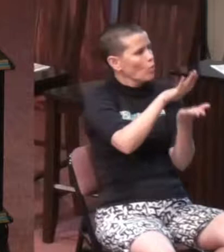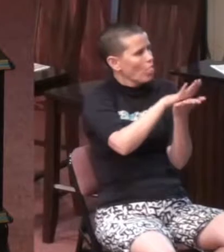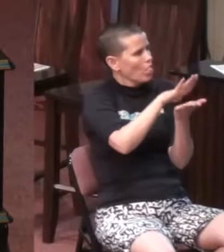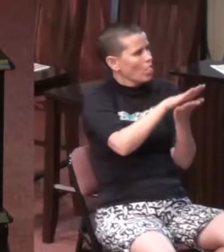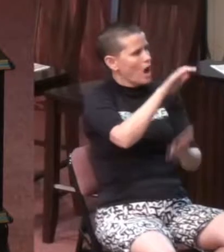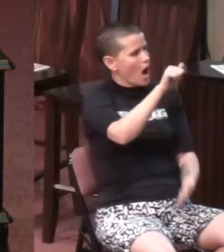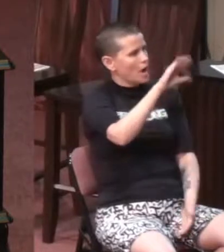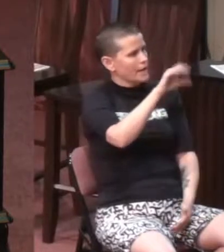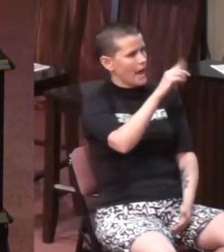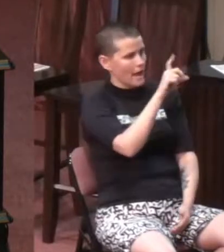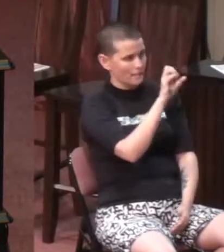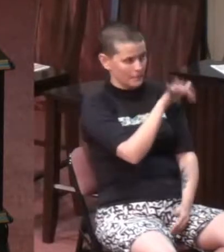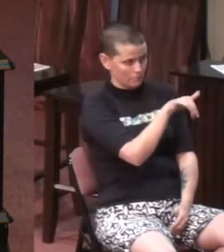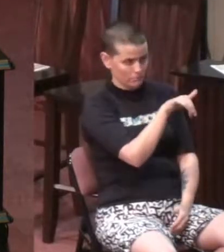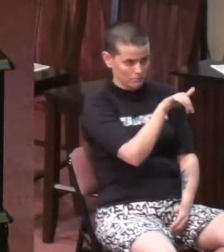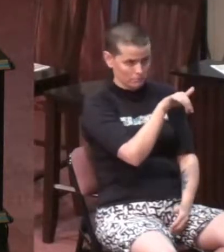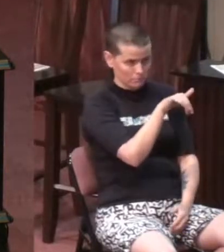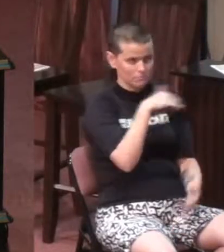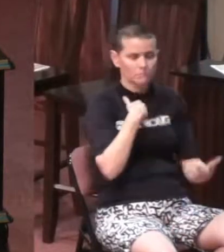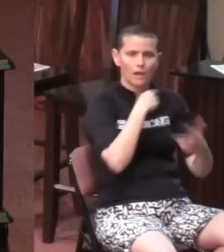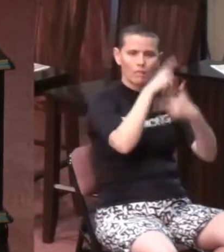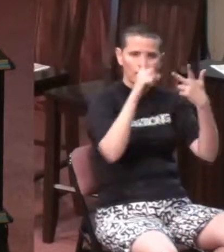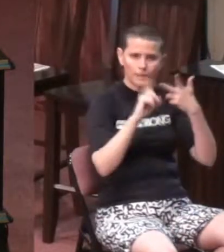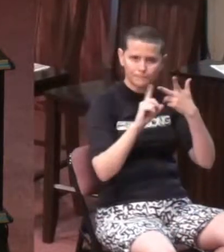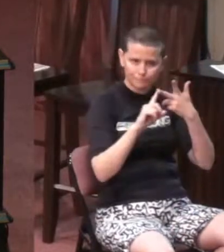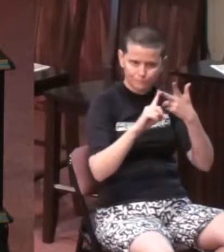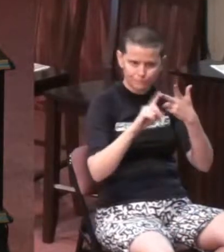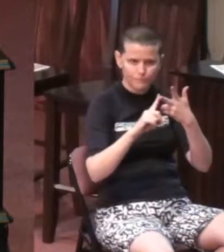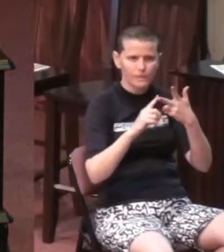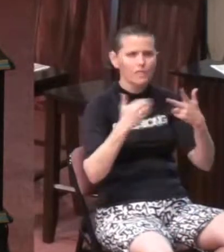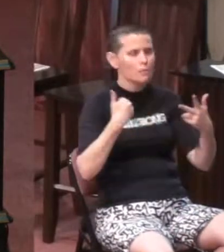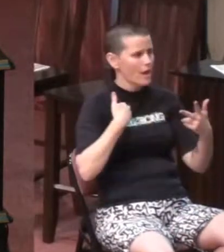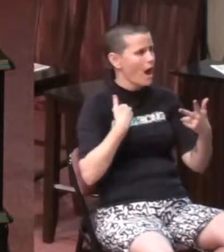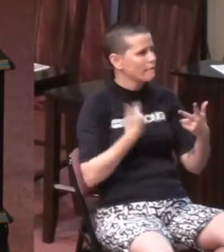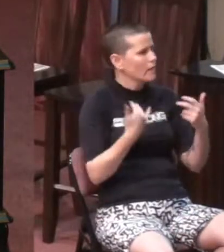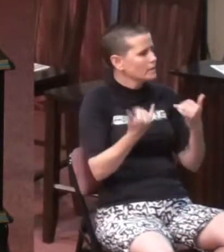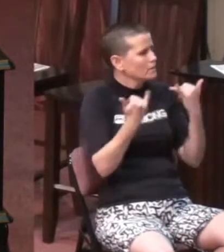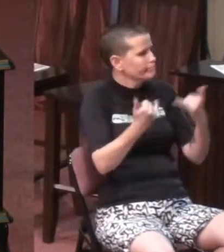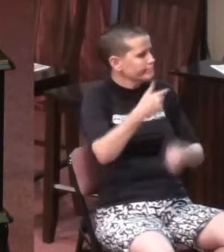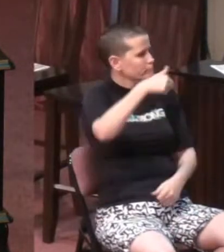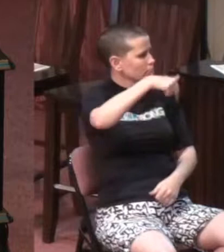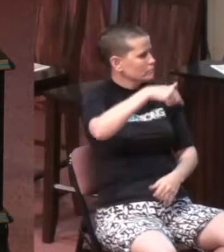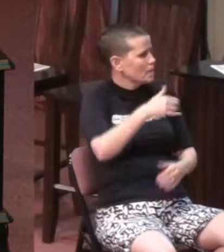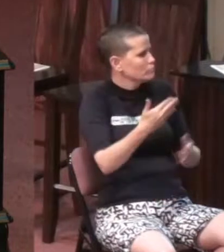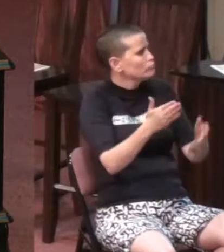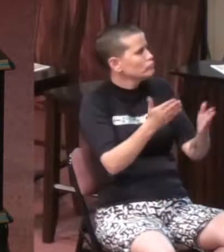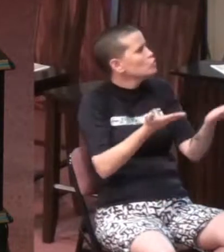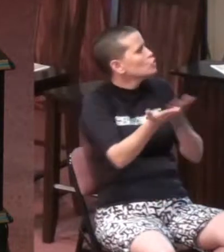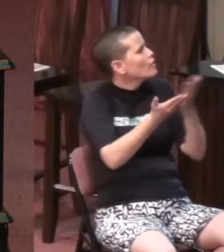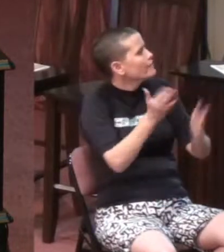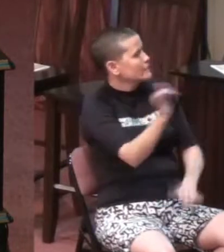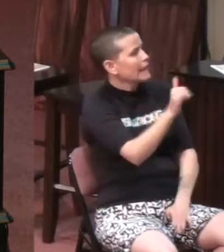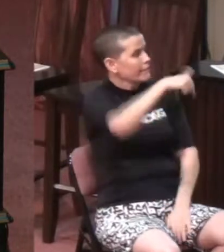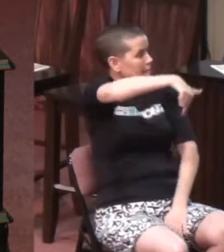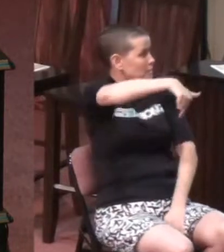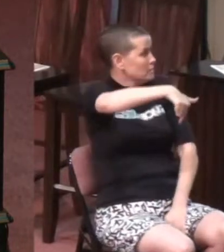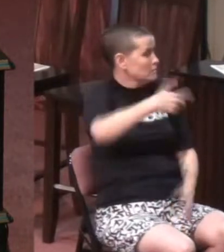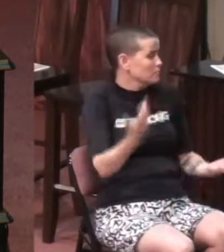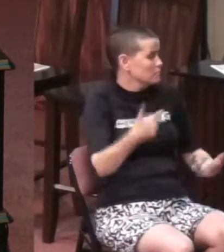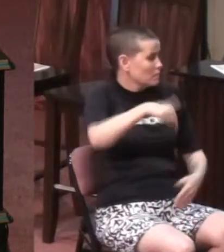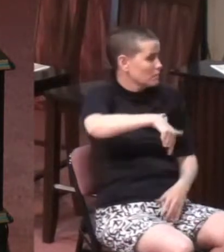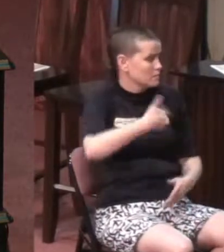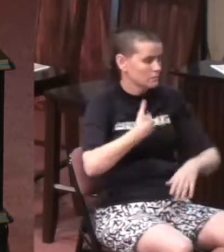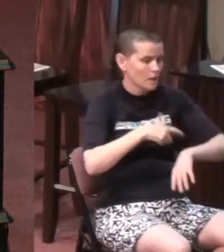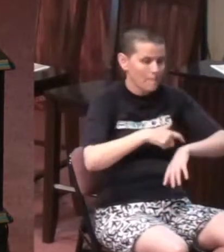that in a second. And then we would have an upbeat contemporary service, much like this one is right here. We said, what do you think about